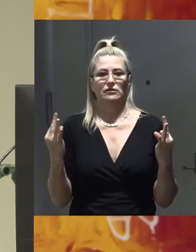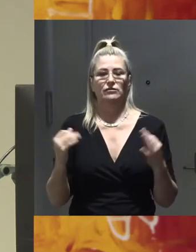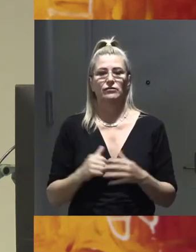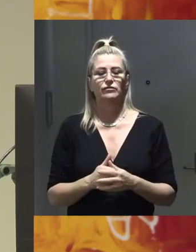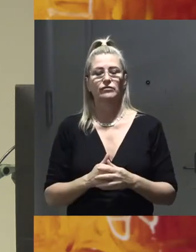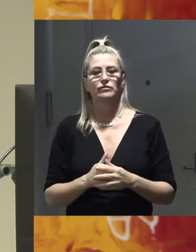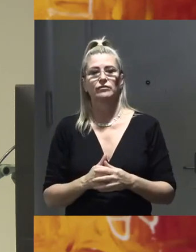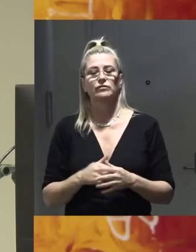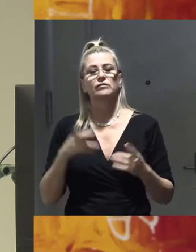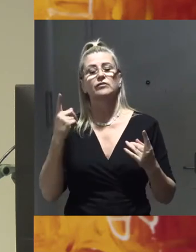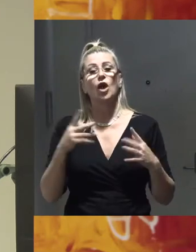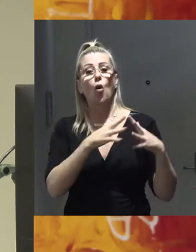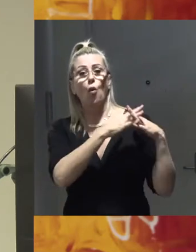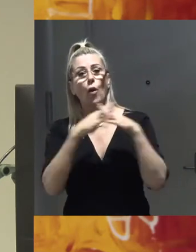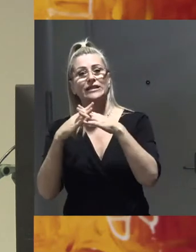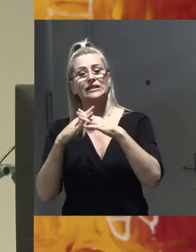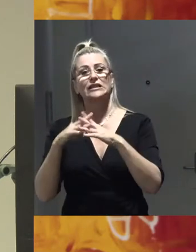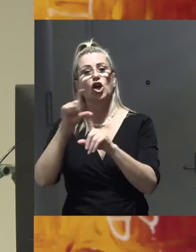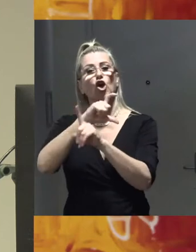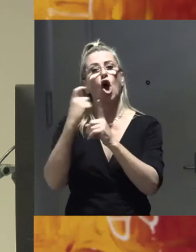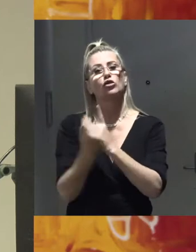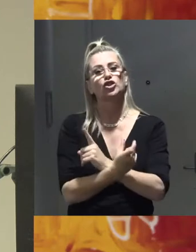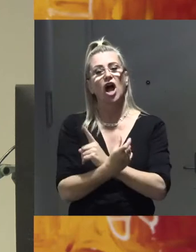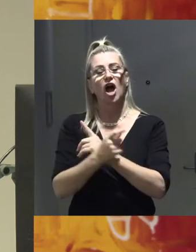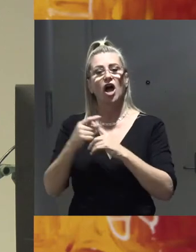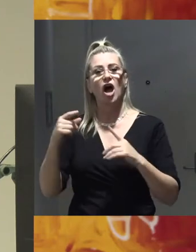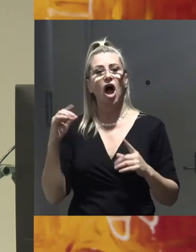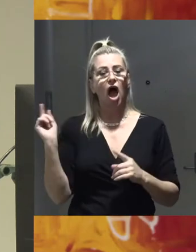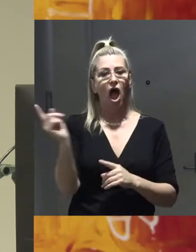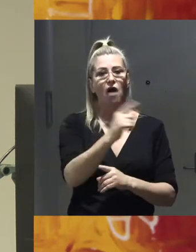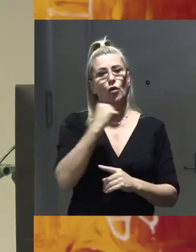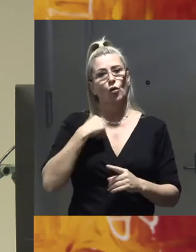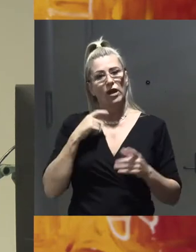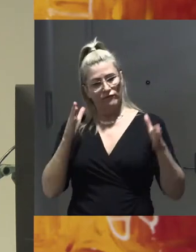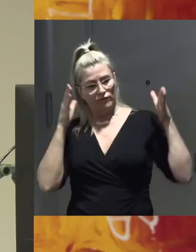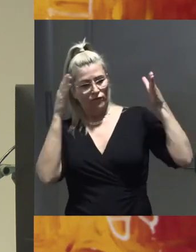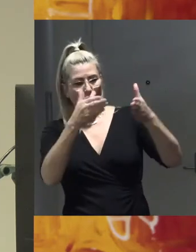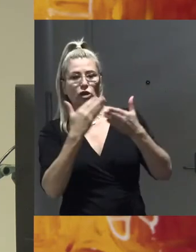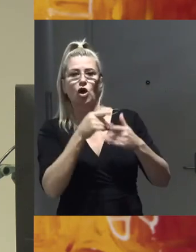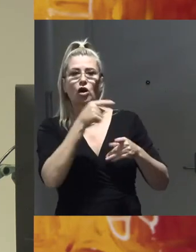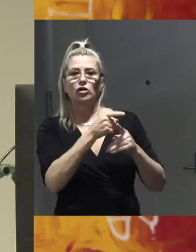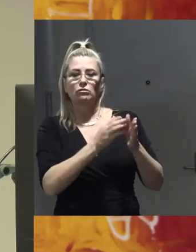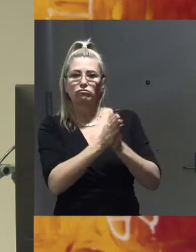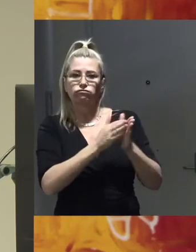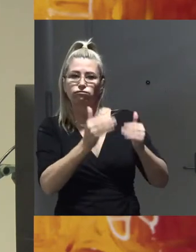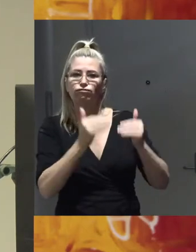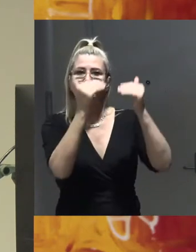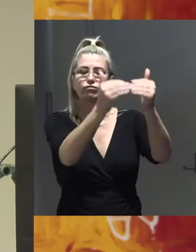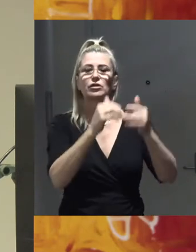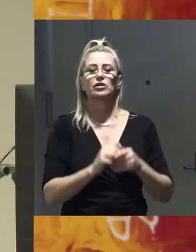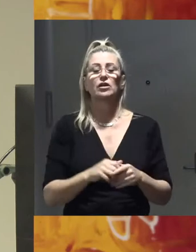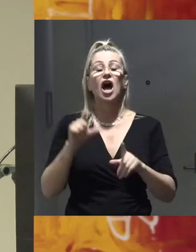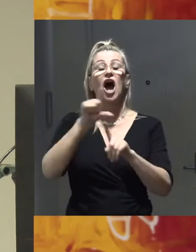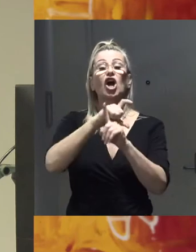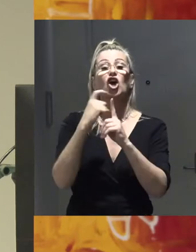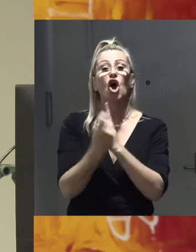As a Western society, we seem to be highly approach-focused and driven. Culturally, we are